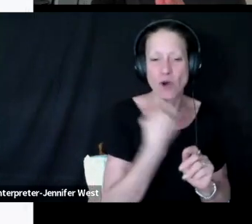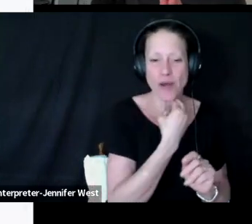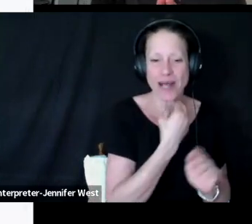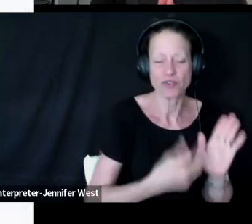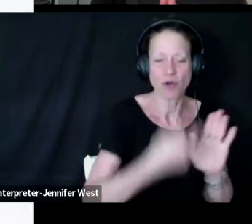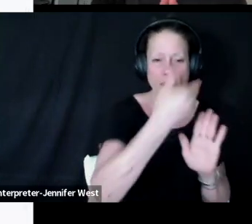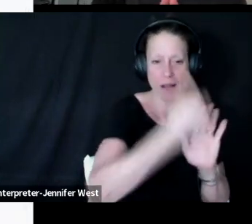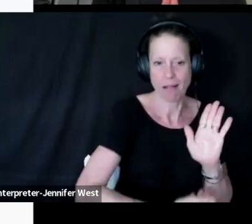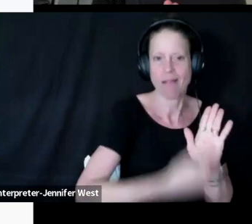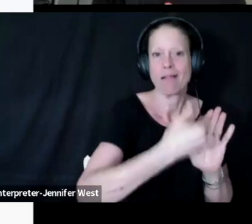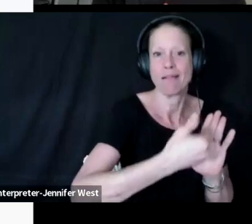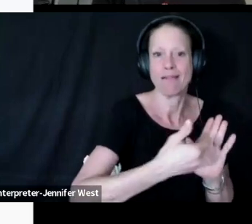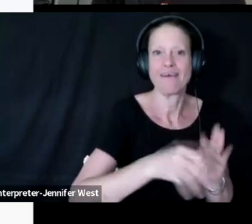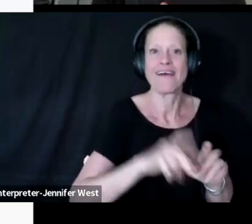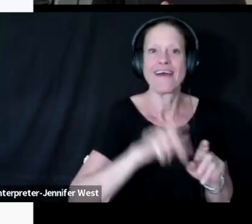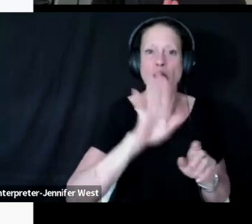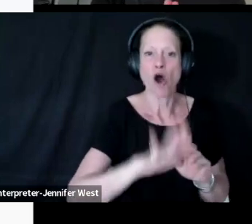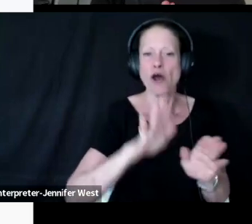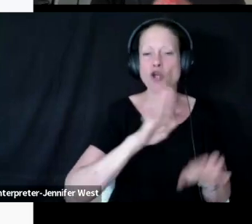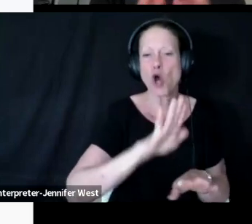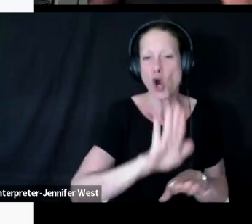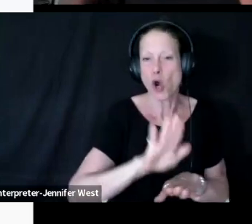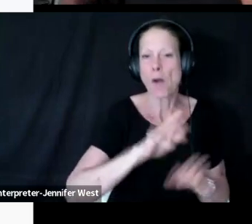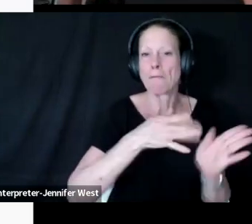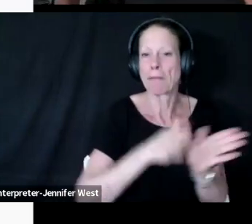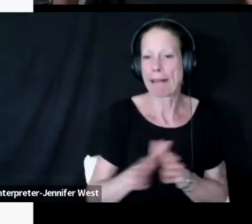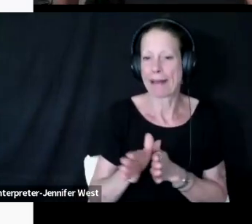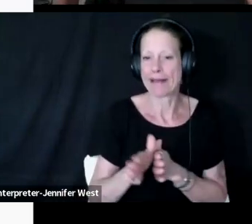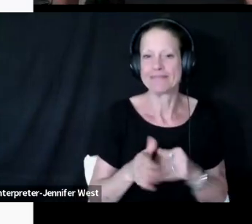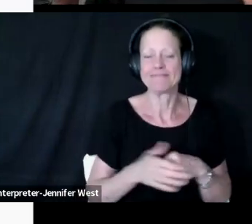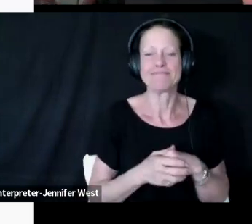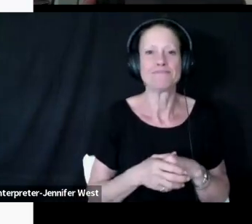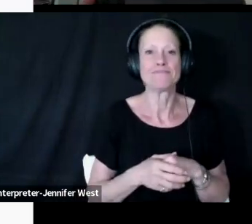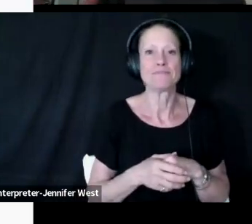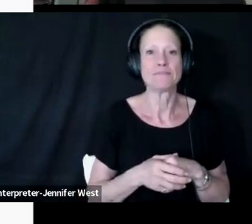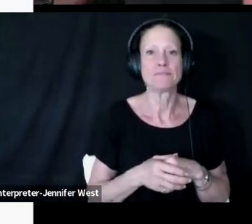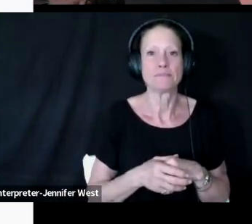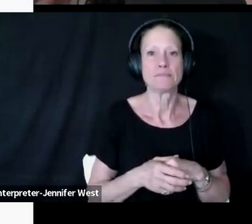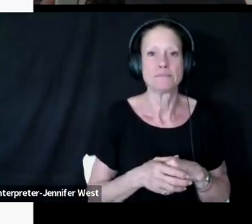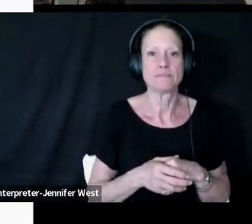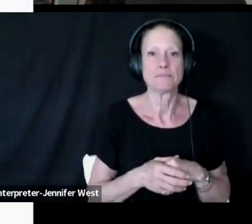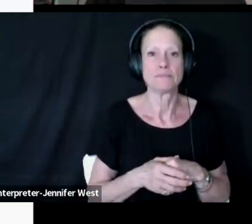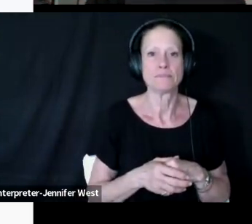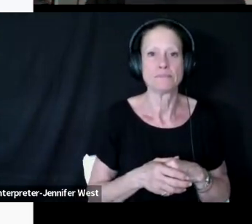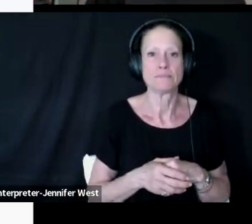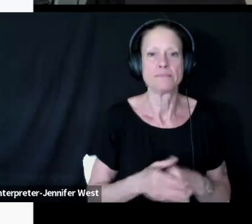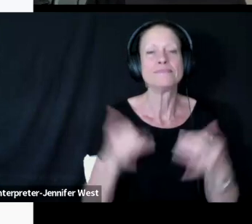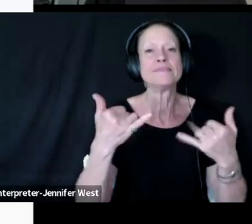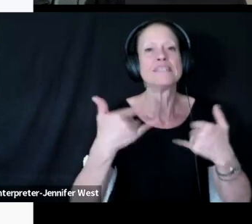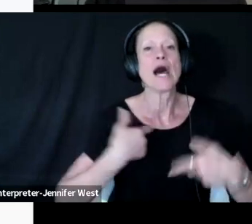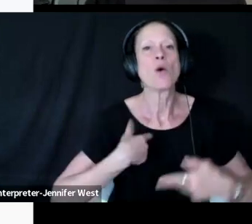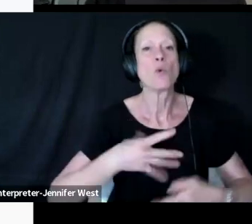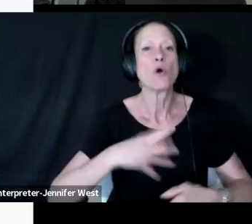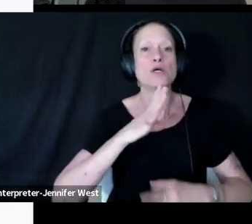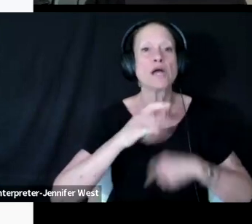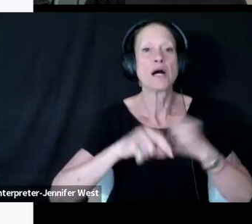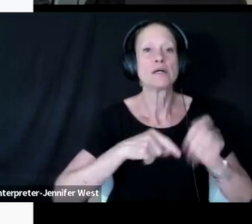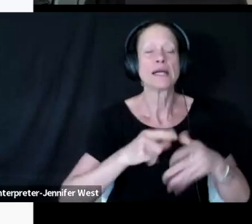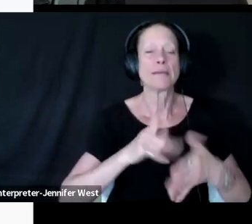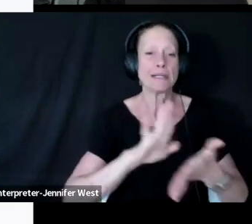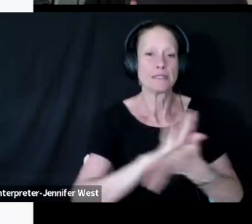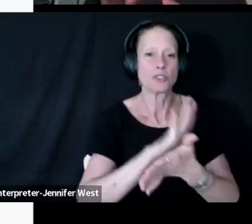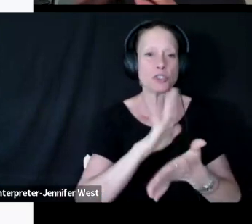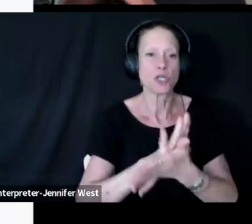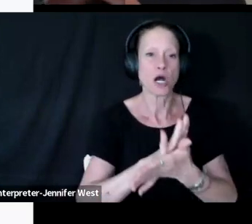that's really nice is the ability, again, talking about documents, all those documents we get over the